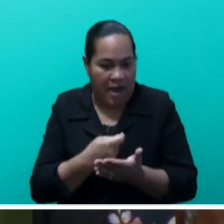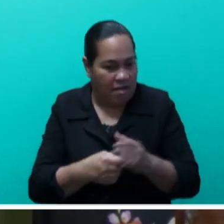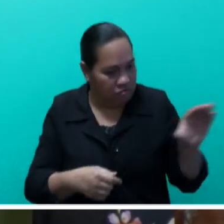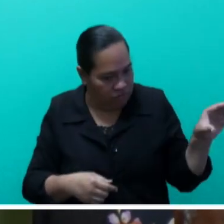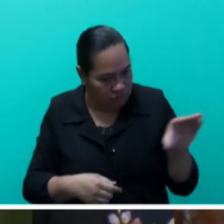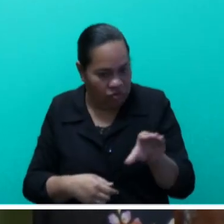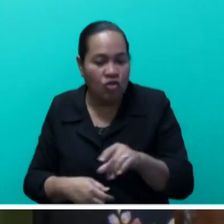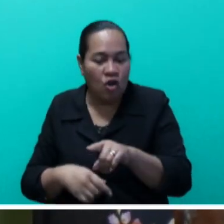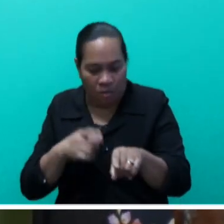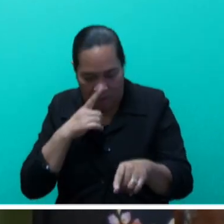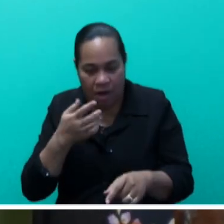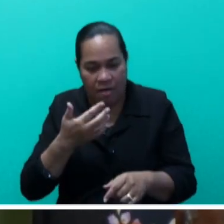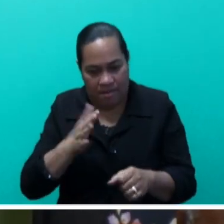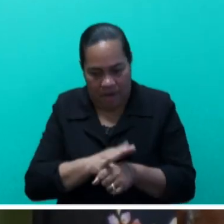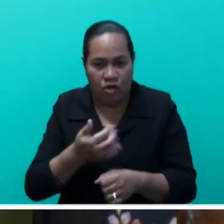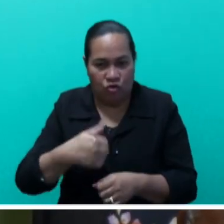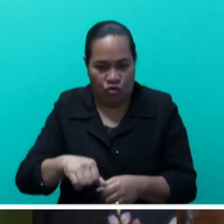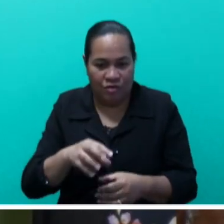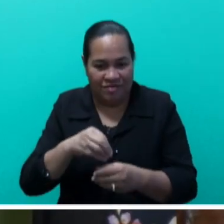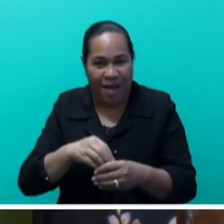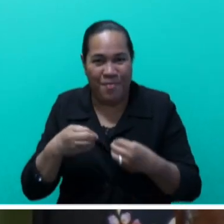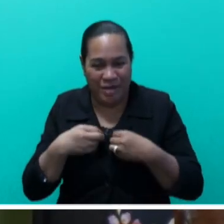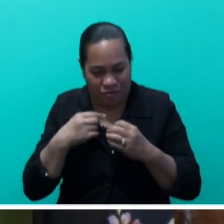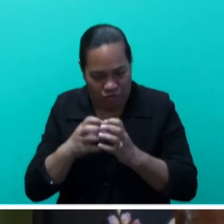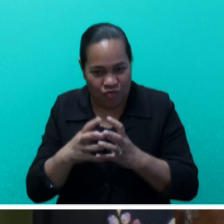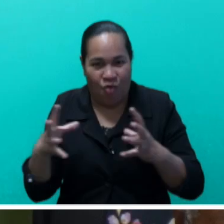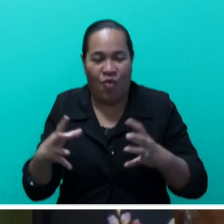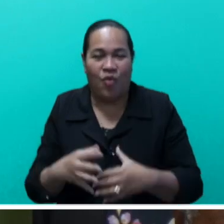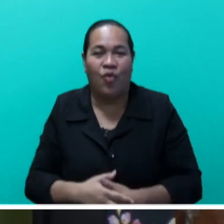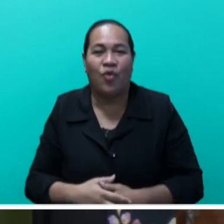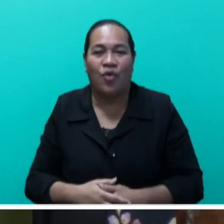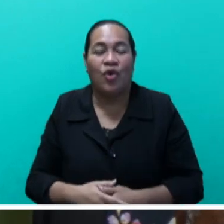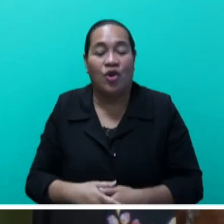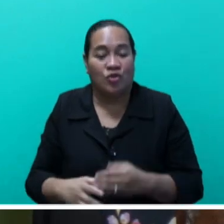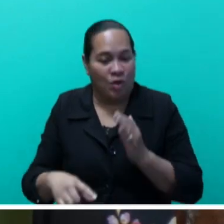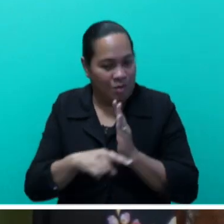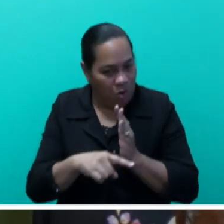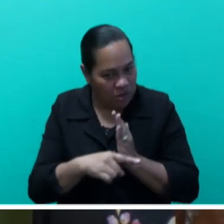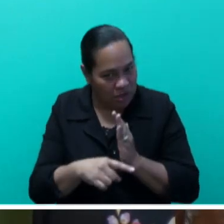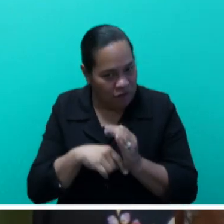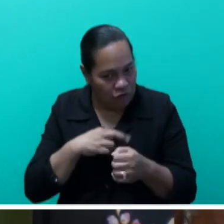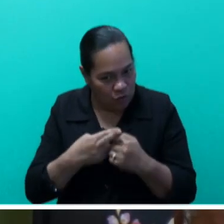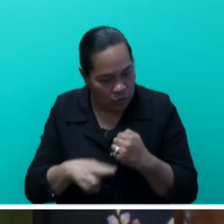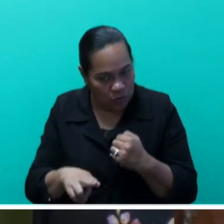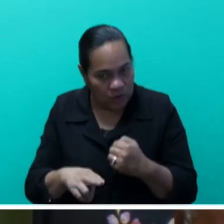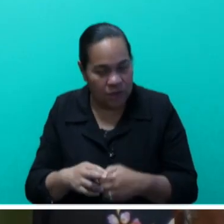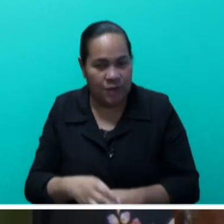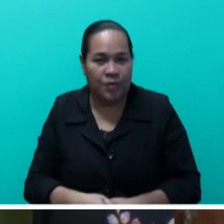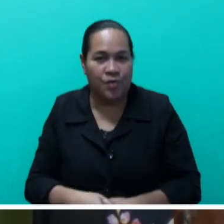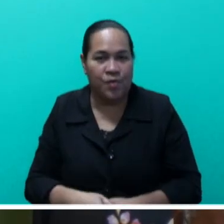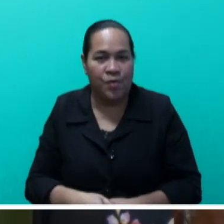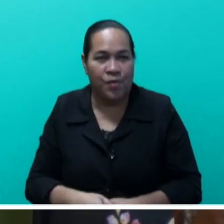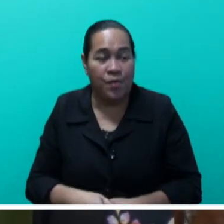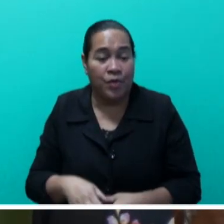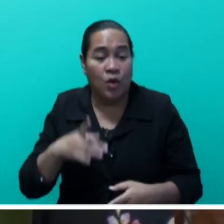use, which is positive. And right now, we are trying to sort of